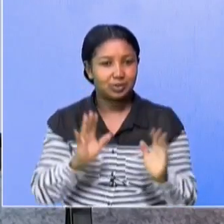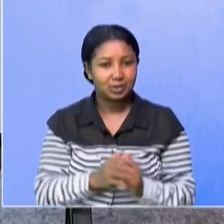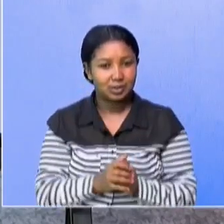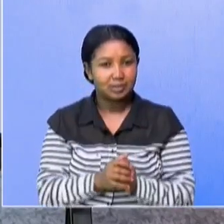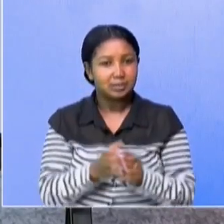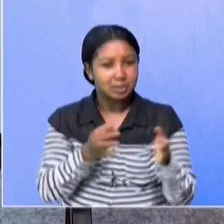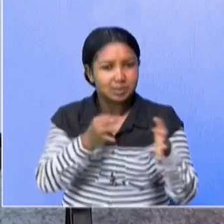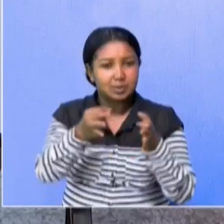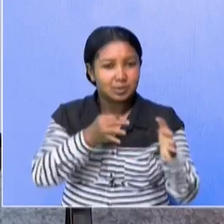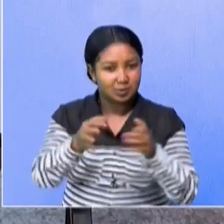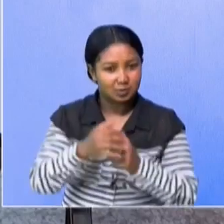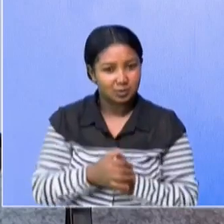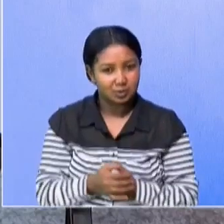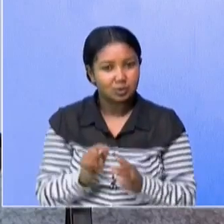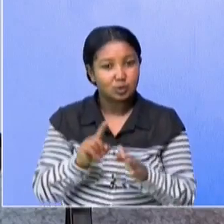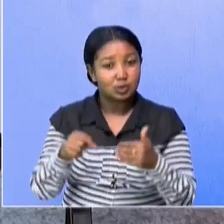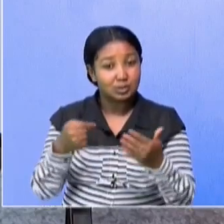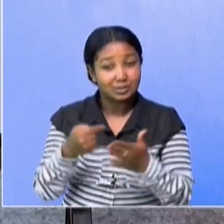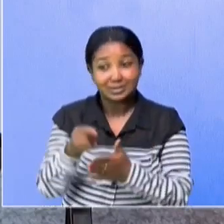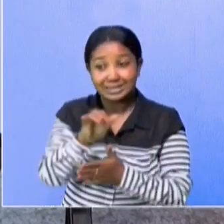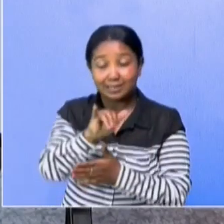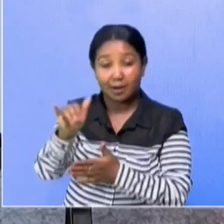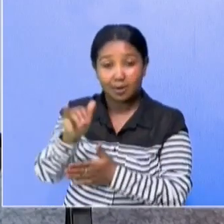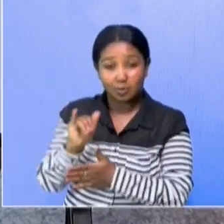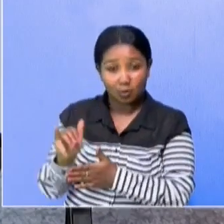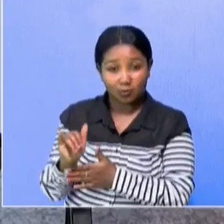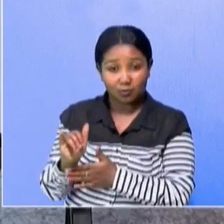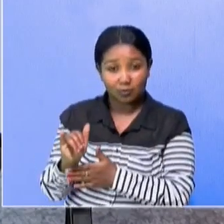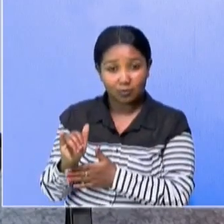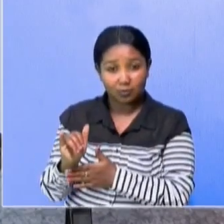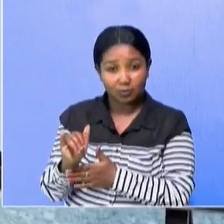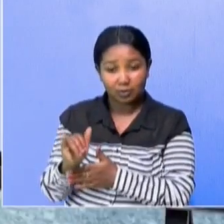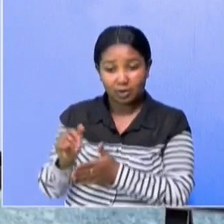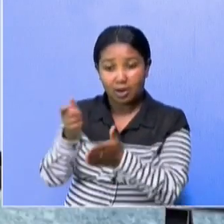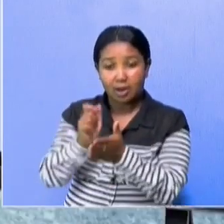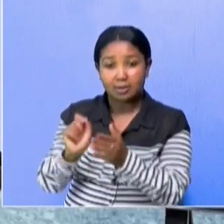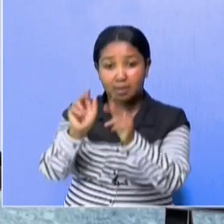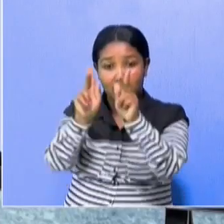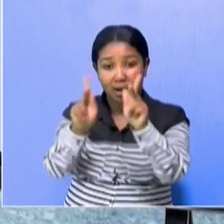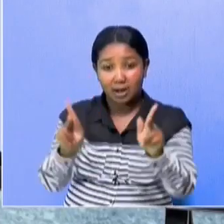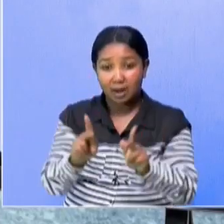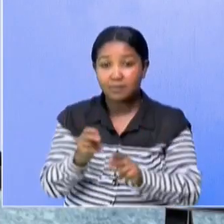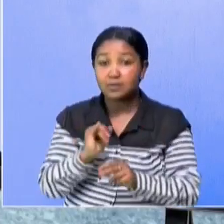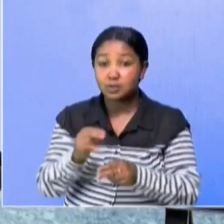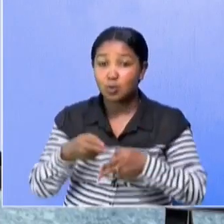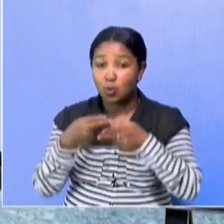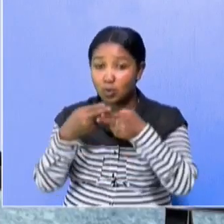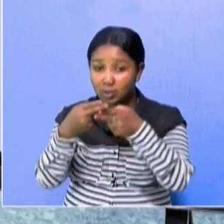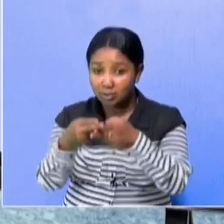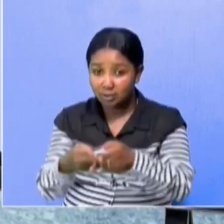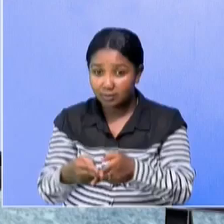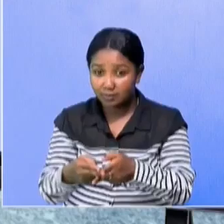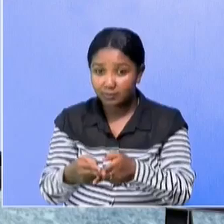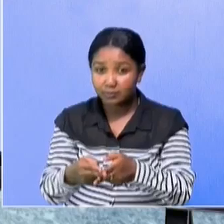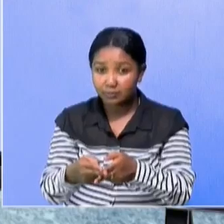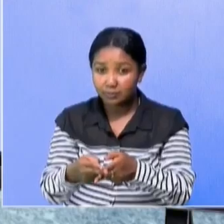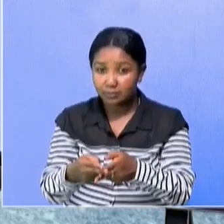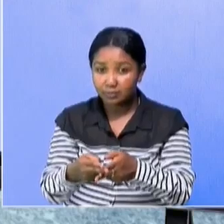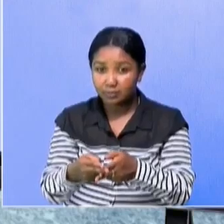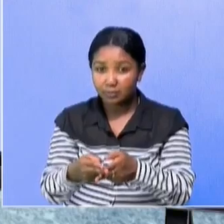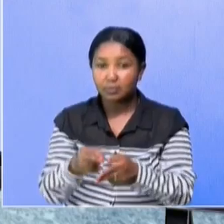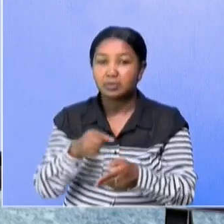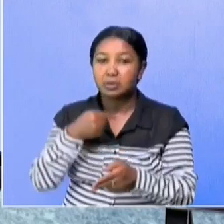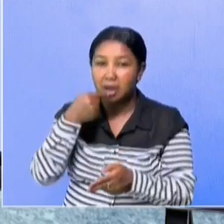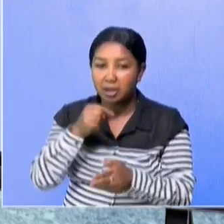of descriptions? So this kind of what writing paragraph is what we call it, just